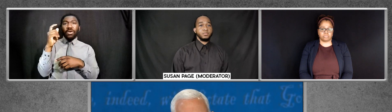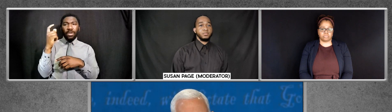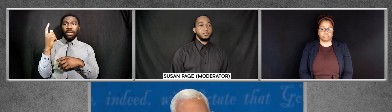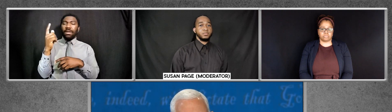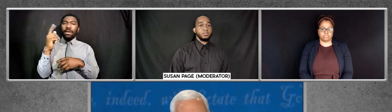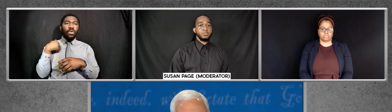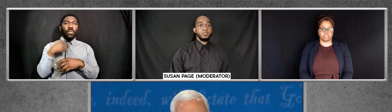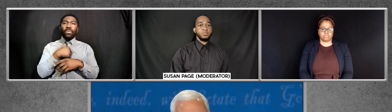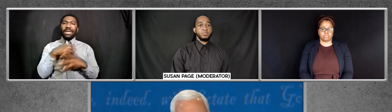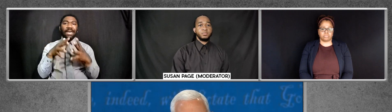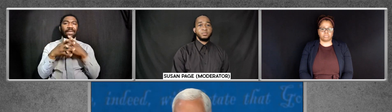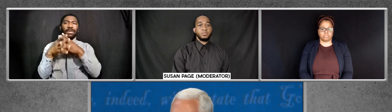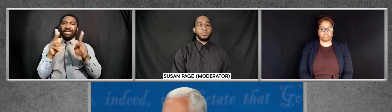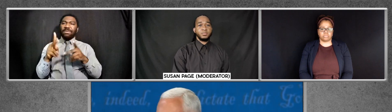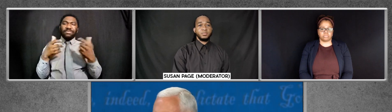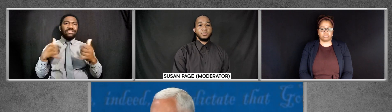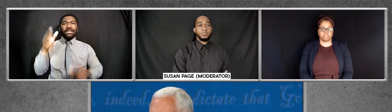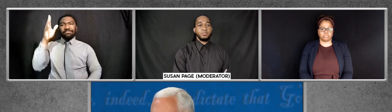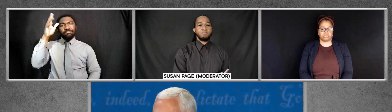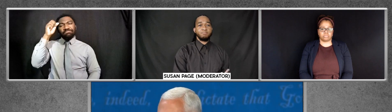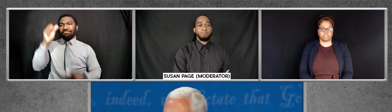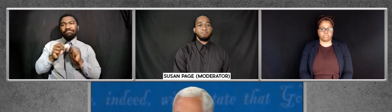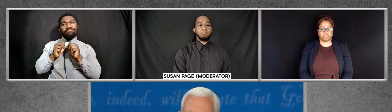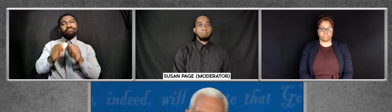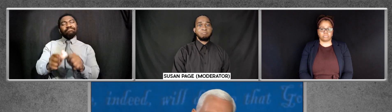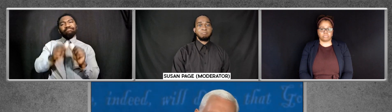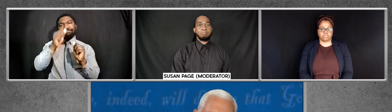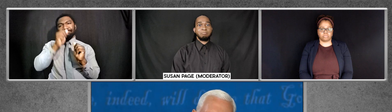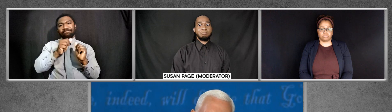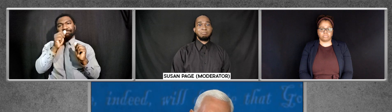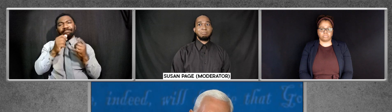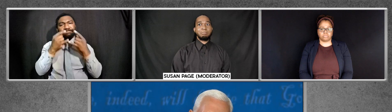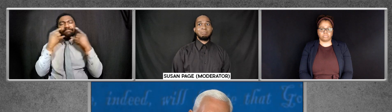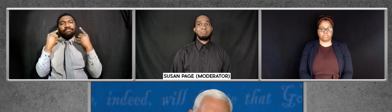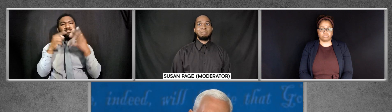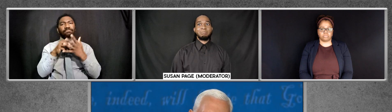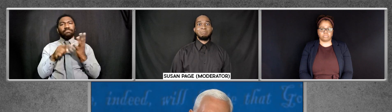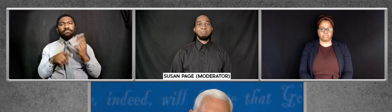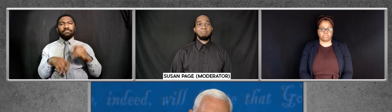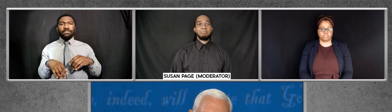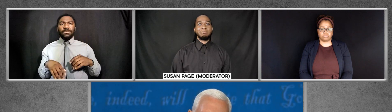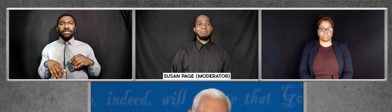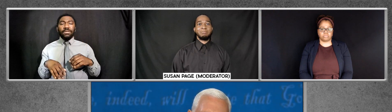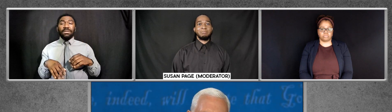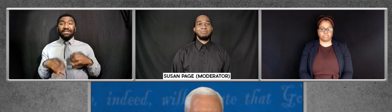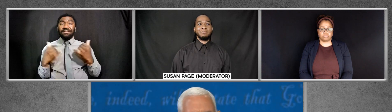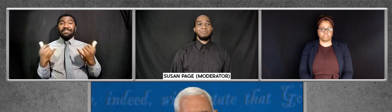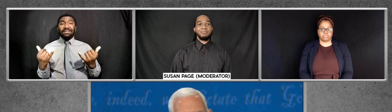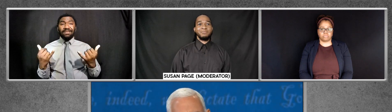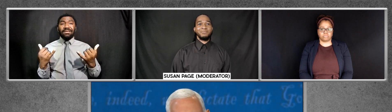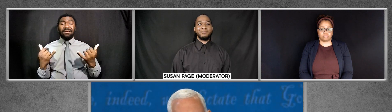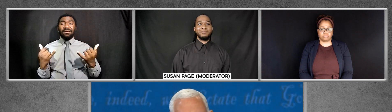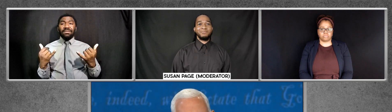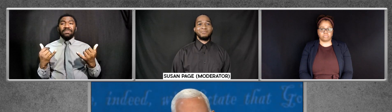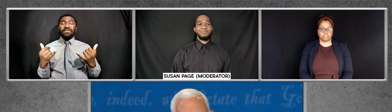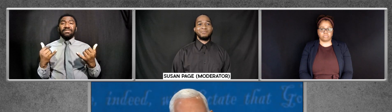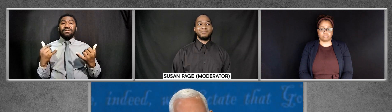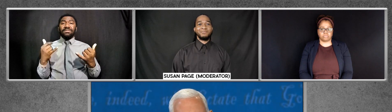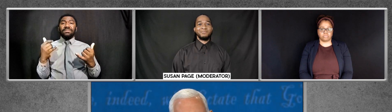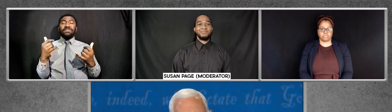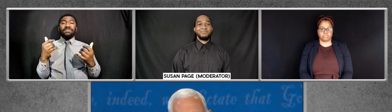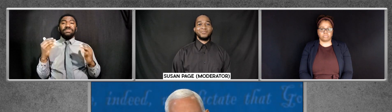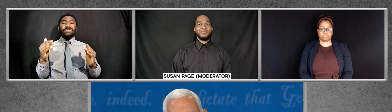United States goes on. A vacancy on the Supreme Court of the United States has come upon us, and the President introduced Judge Amy Coney